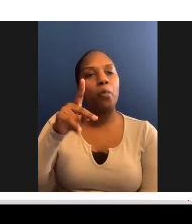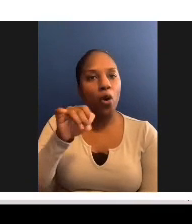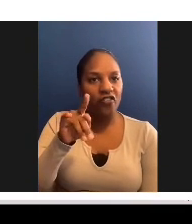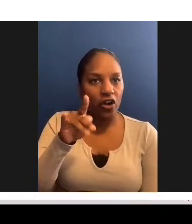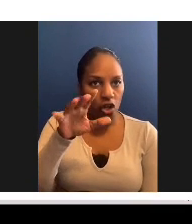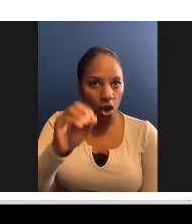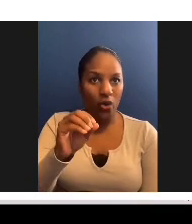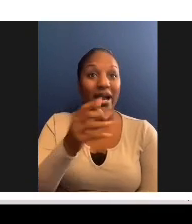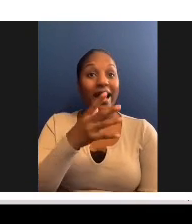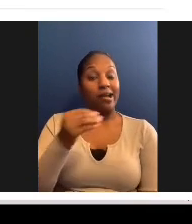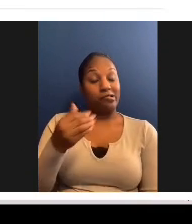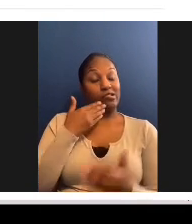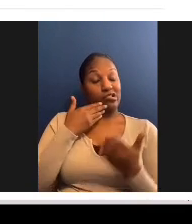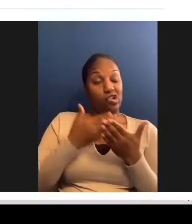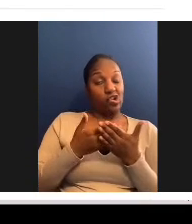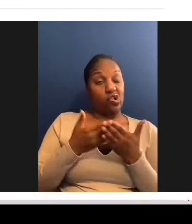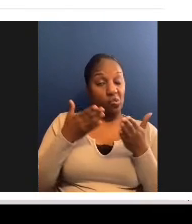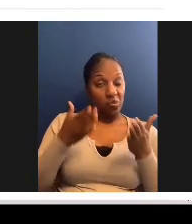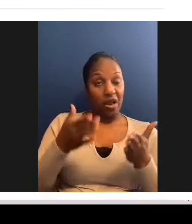with parent conferences.